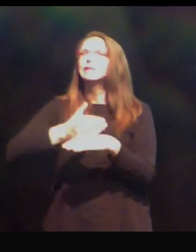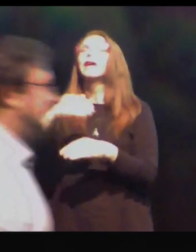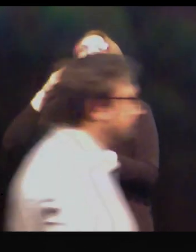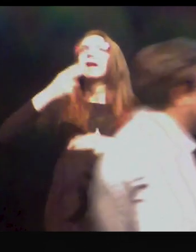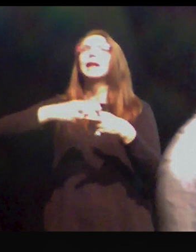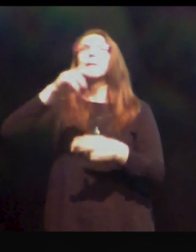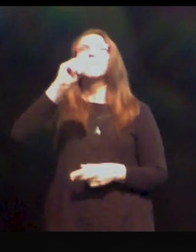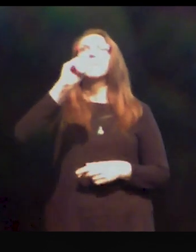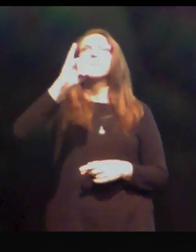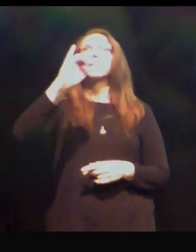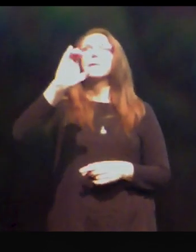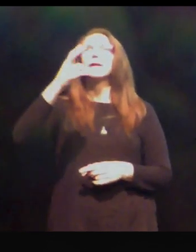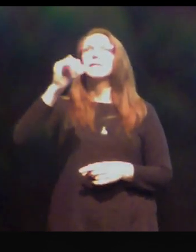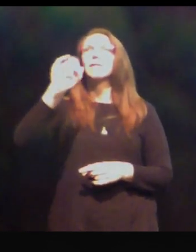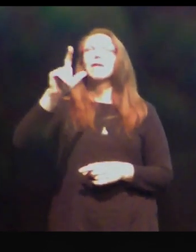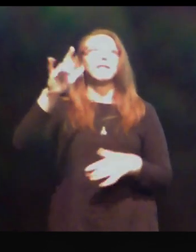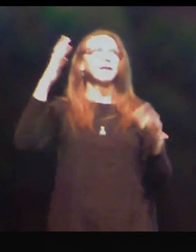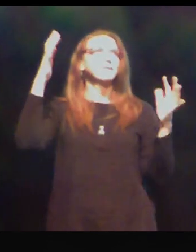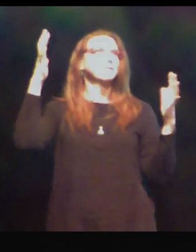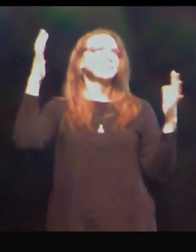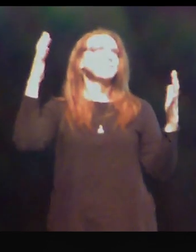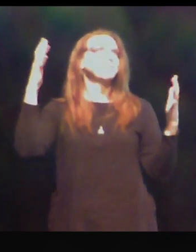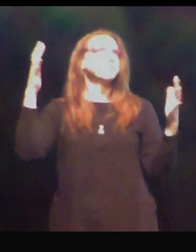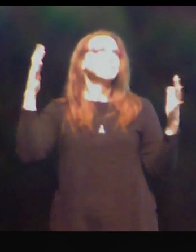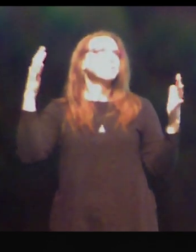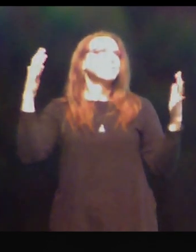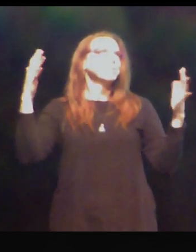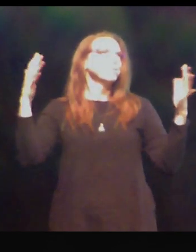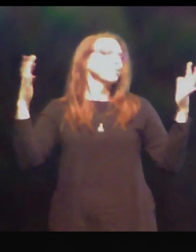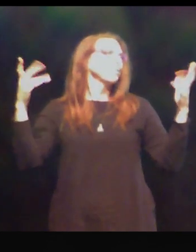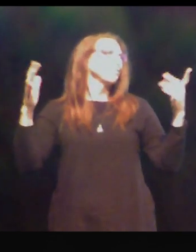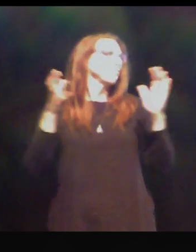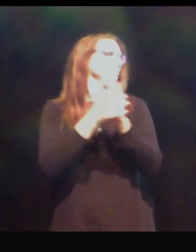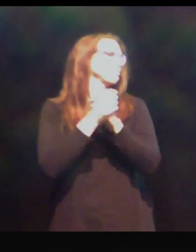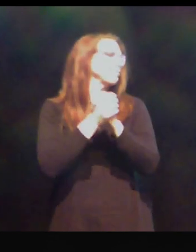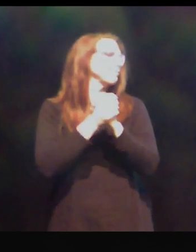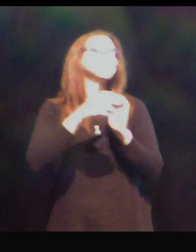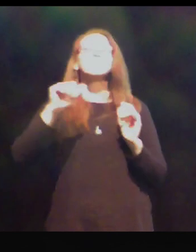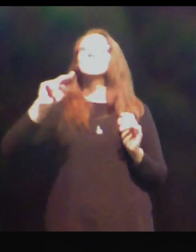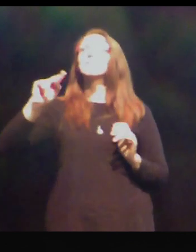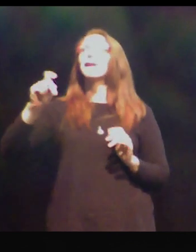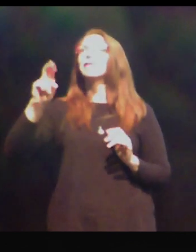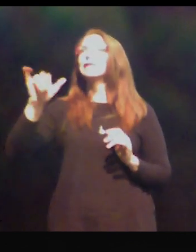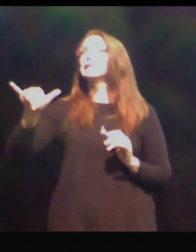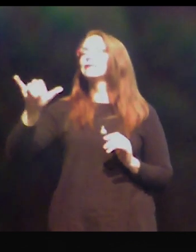Yeah, that's Michael. Michael Diakakis, thank you. We have the director, Anthony Scalia, thank you so